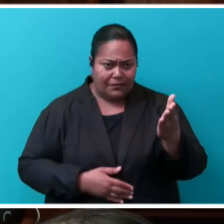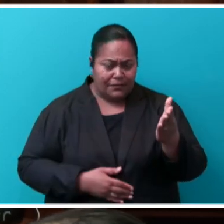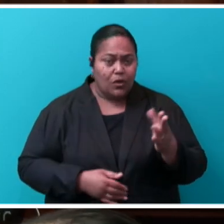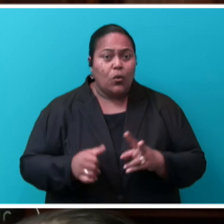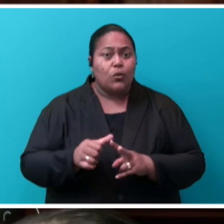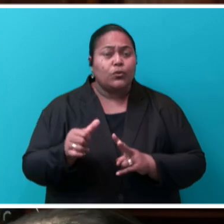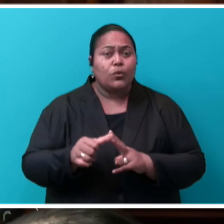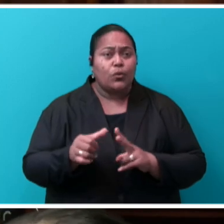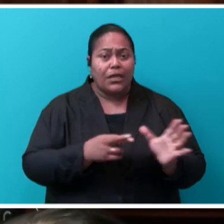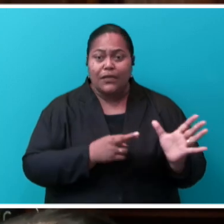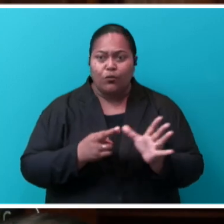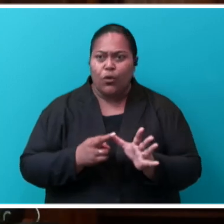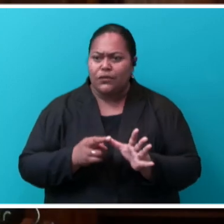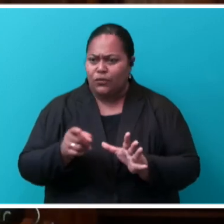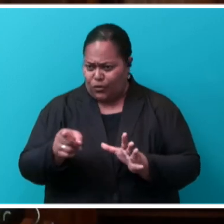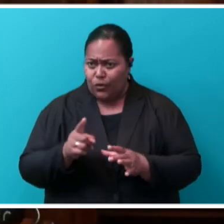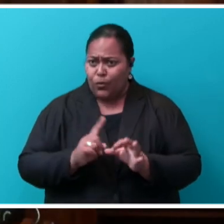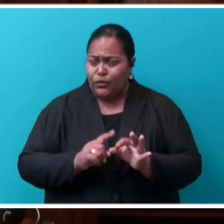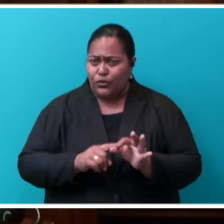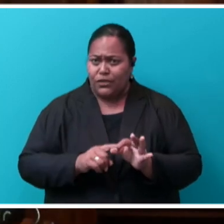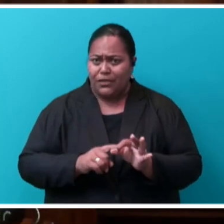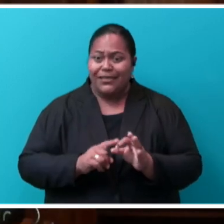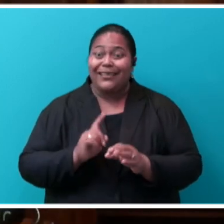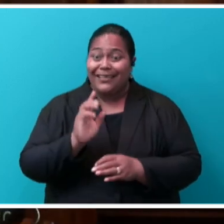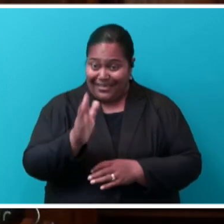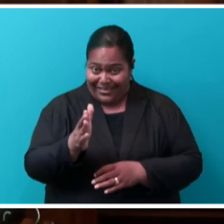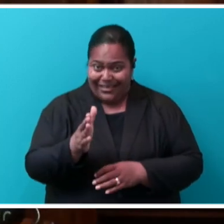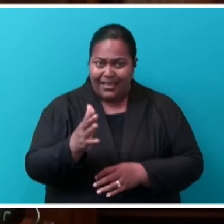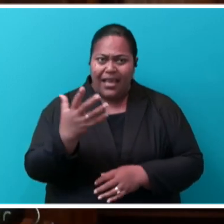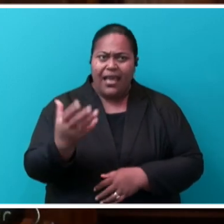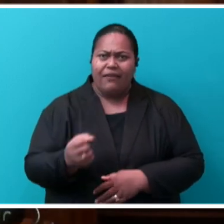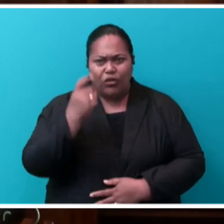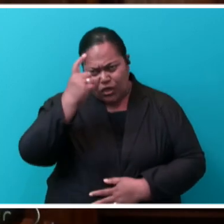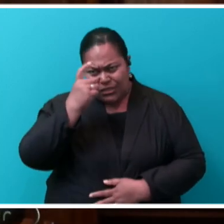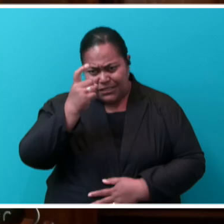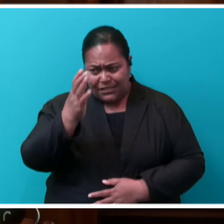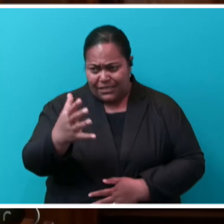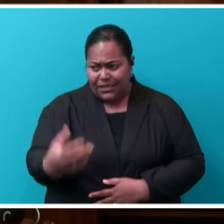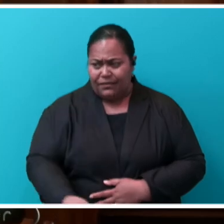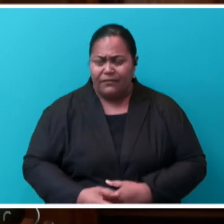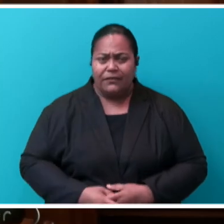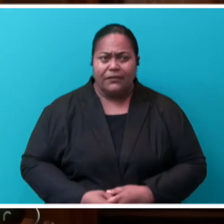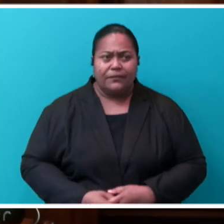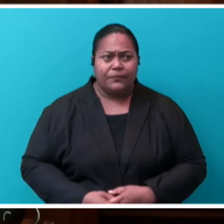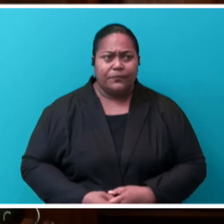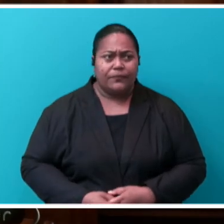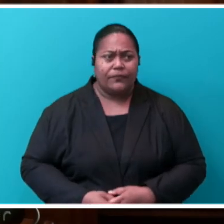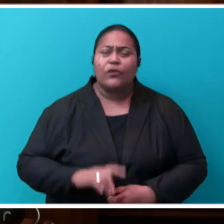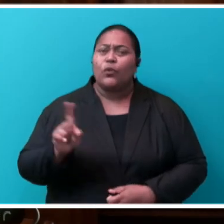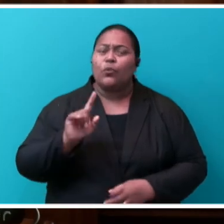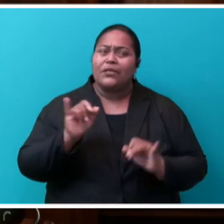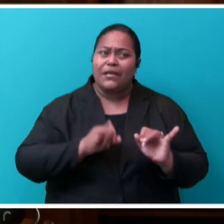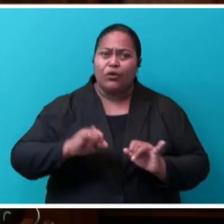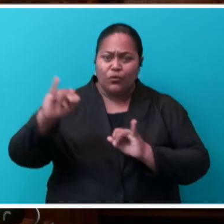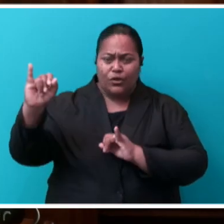the response to the question he had, or the concerns that he had. What is the immigration department or the